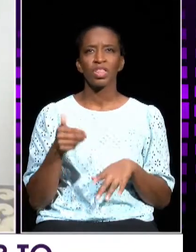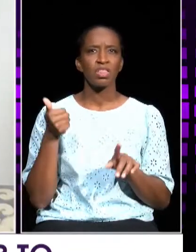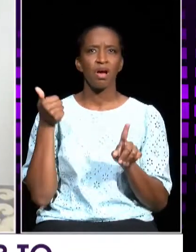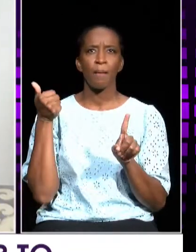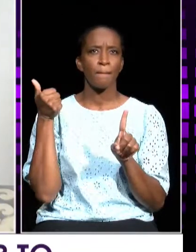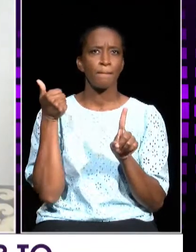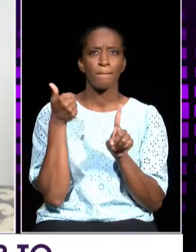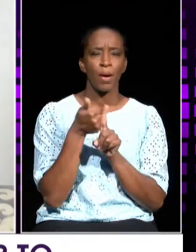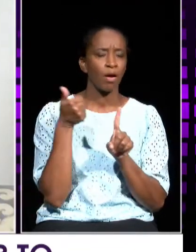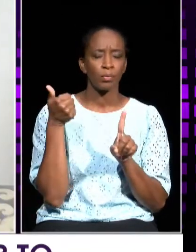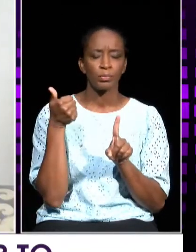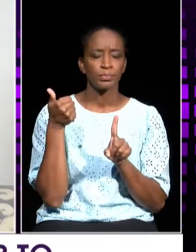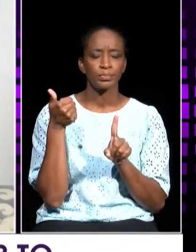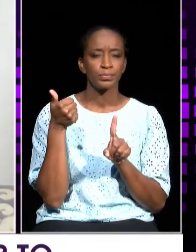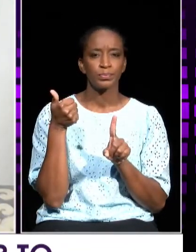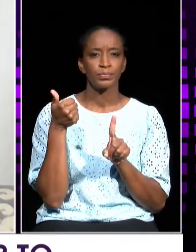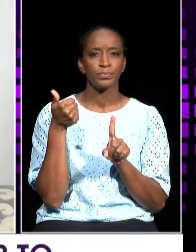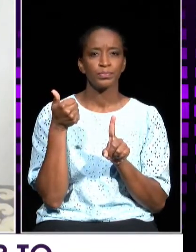because